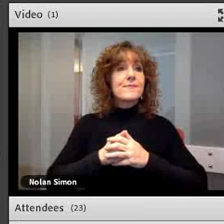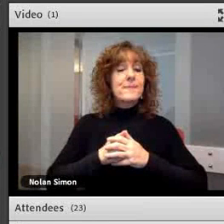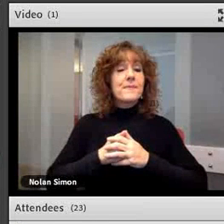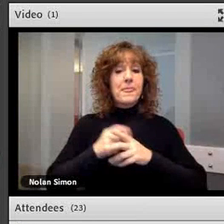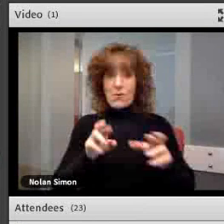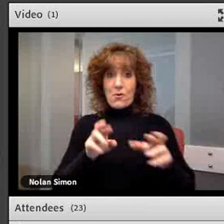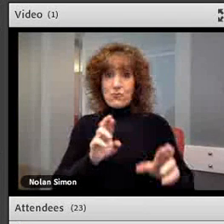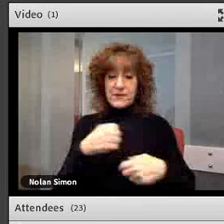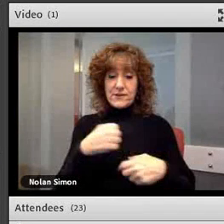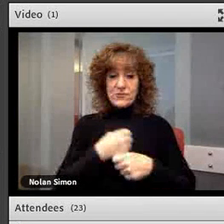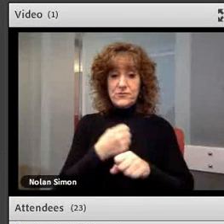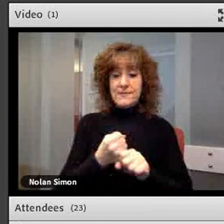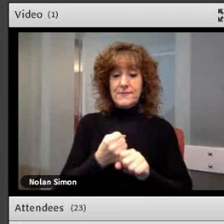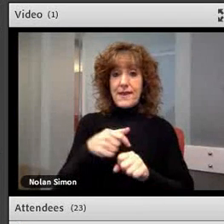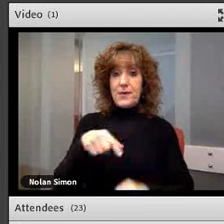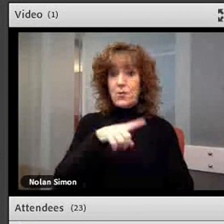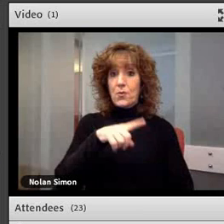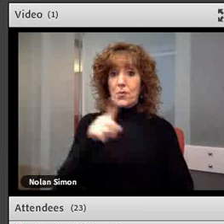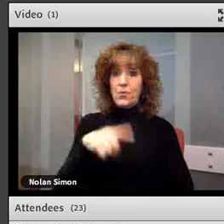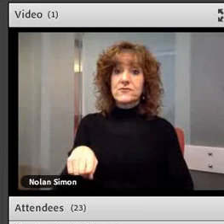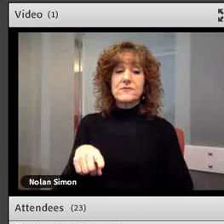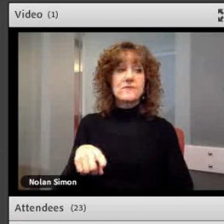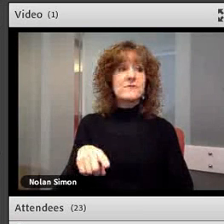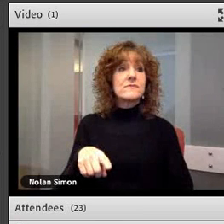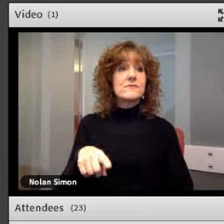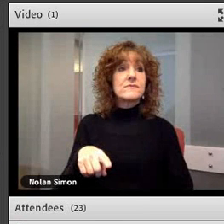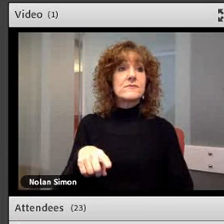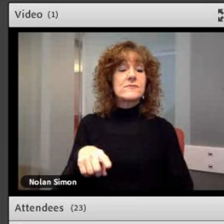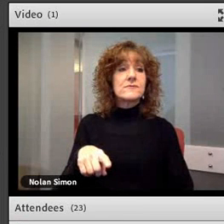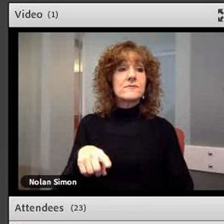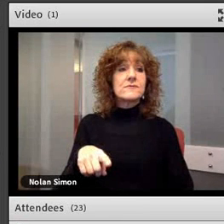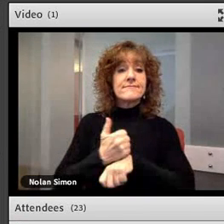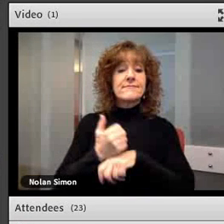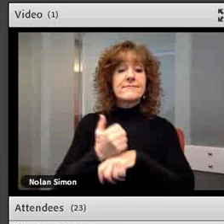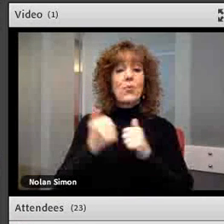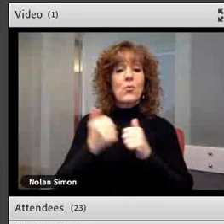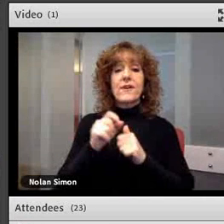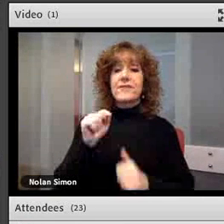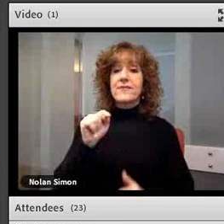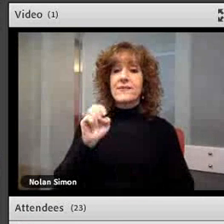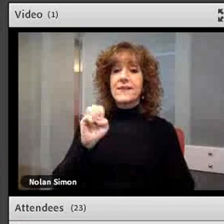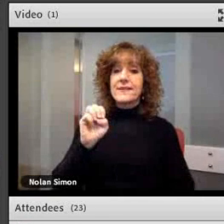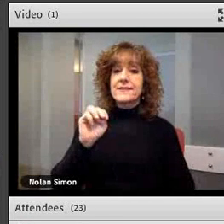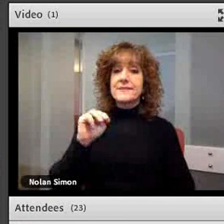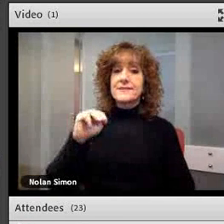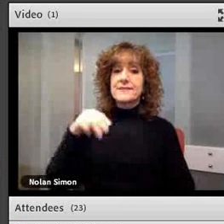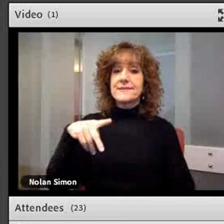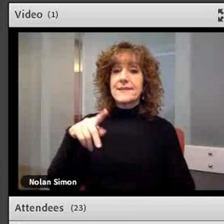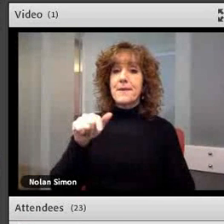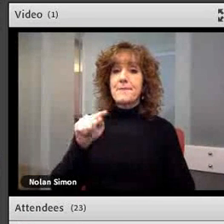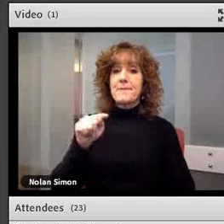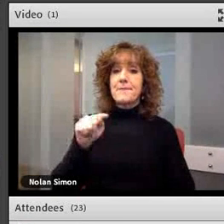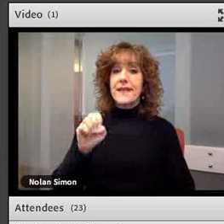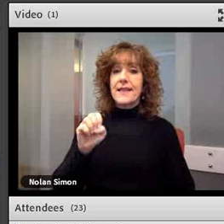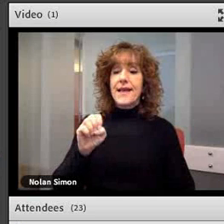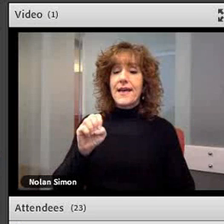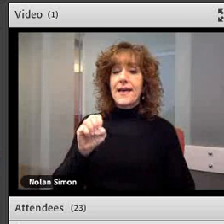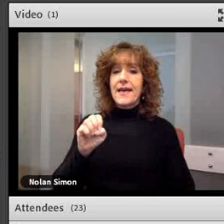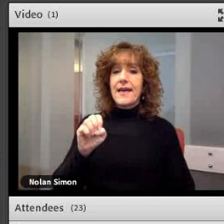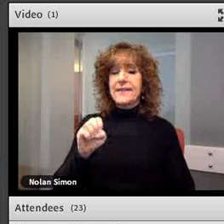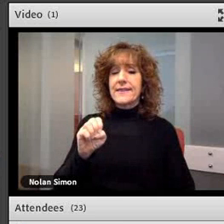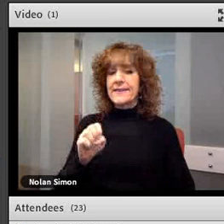are ready to create a quiz, it sets you up with this template here. And to make it